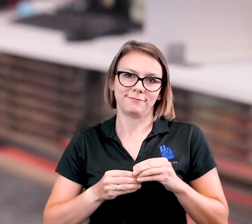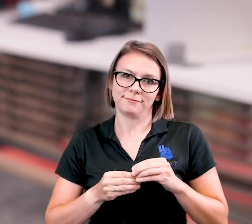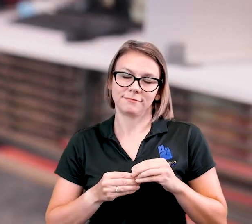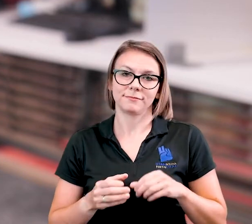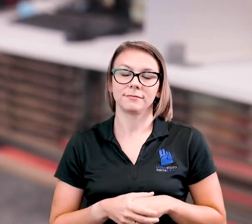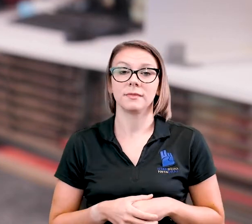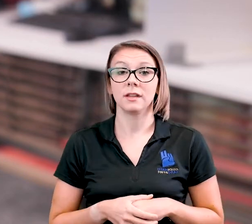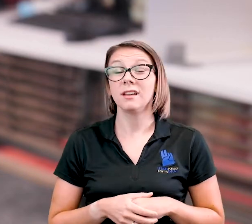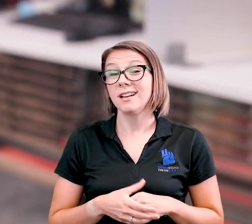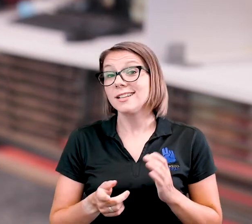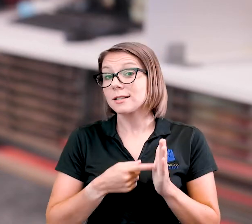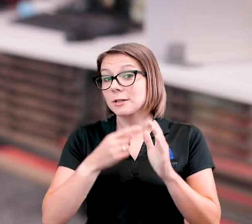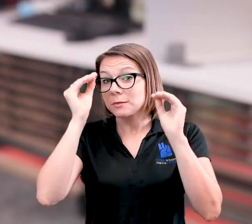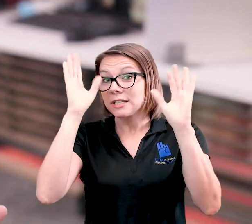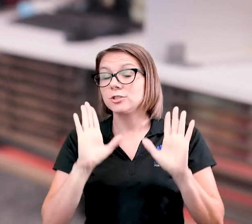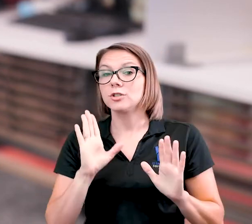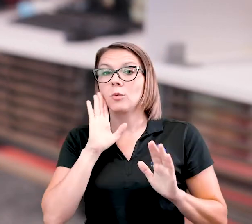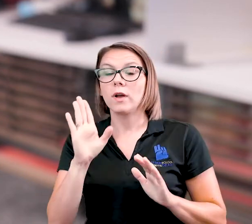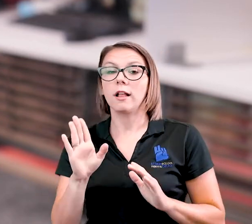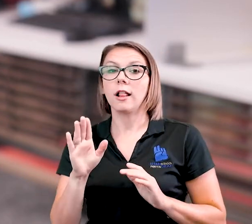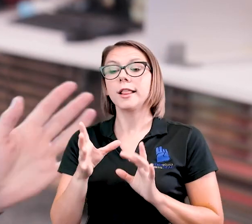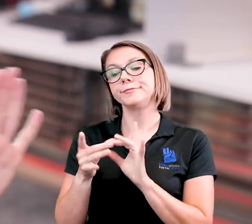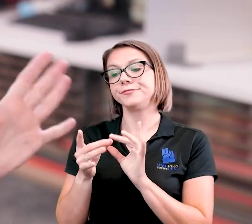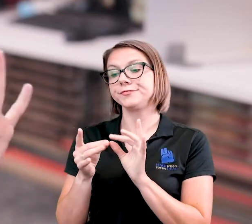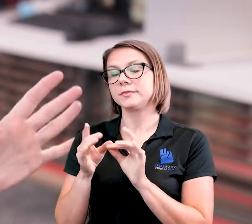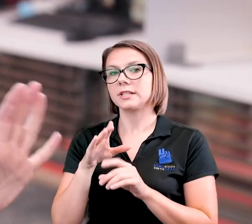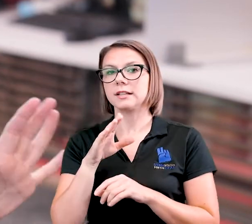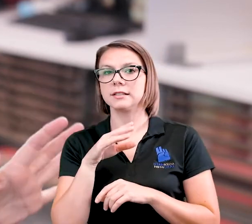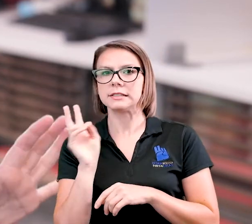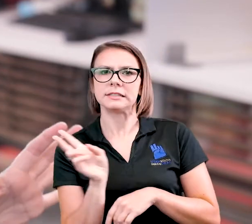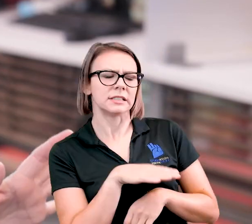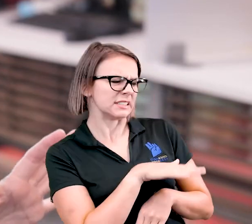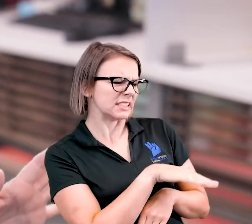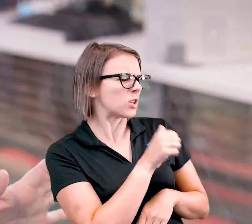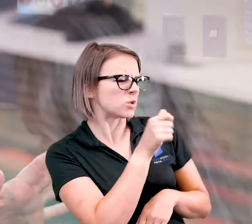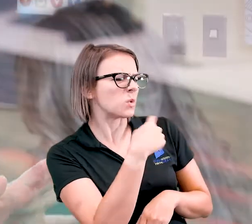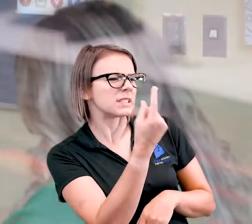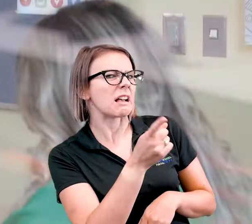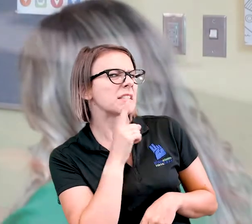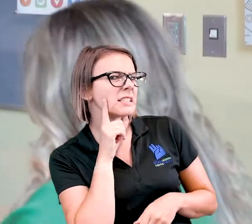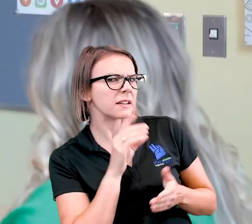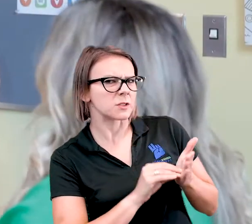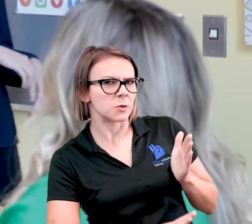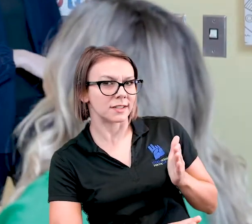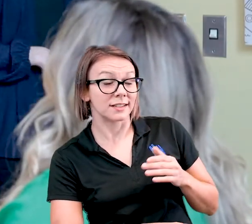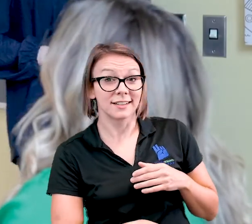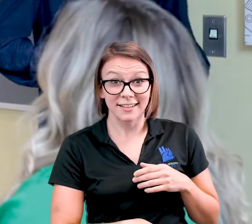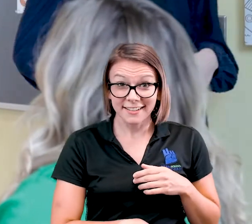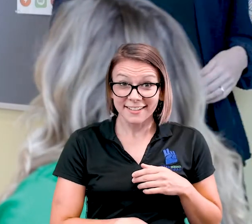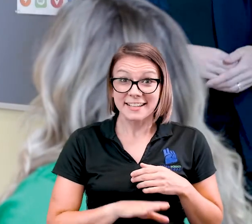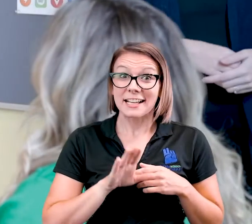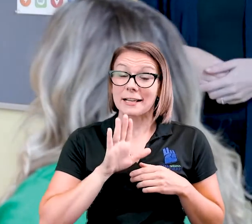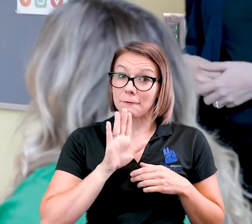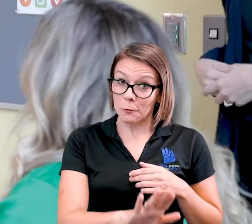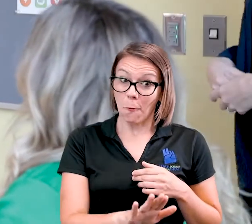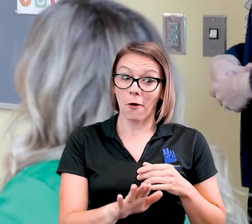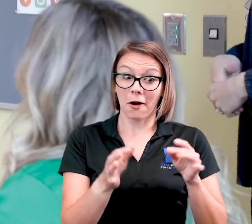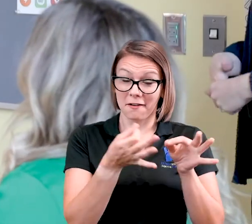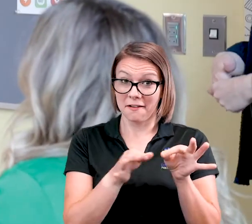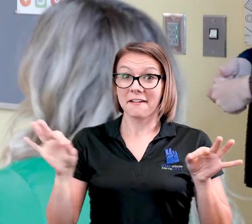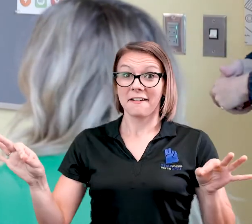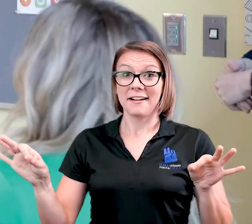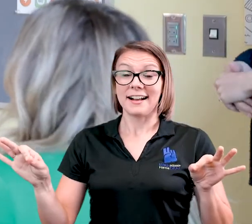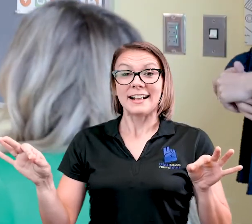educational interpreting where a teacher might turn and say something like, "Oh, don't tell the deaf student this right now." Just know if you say that,